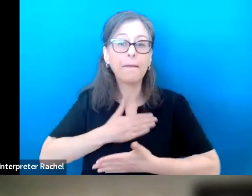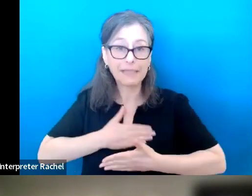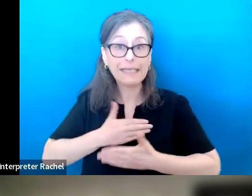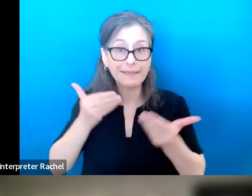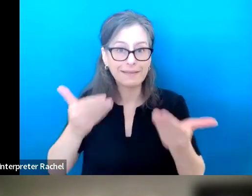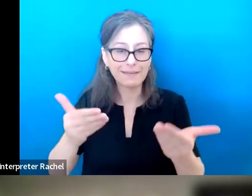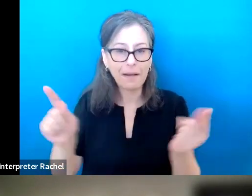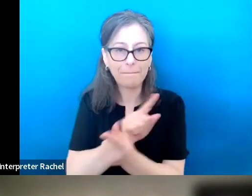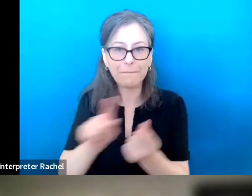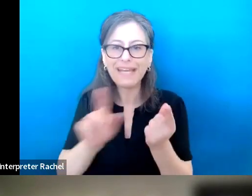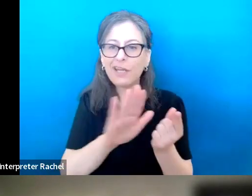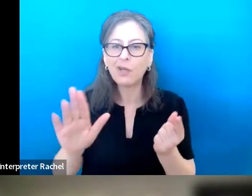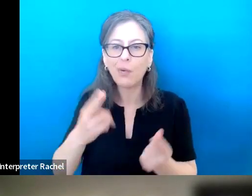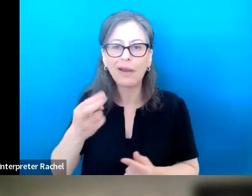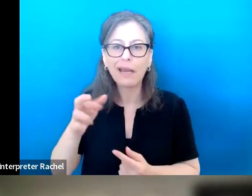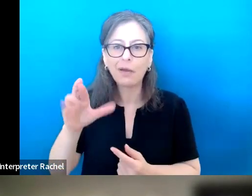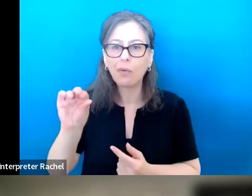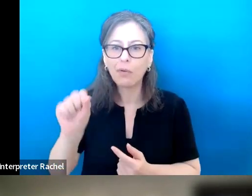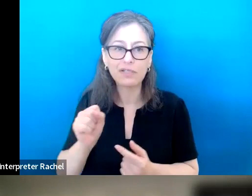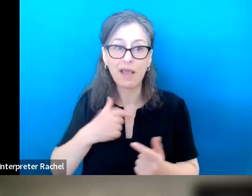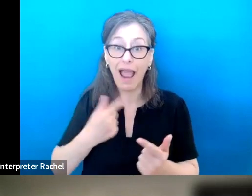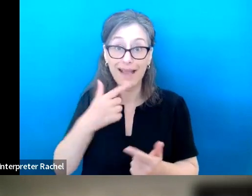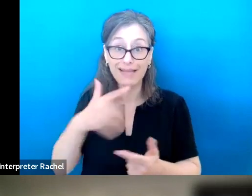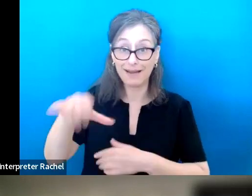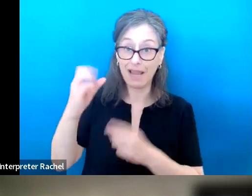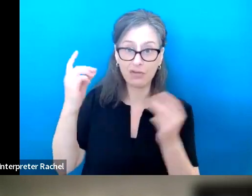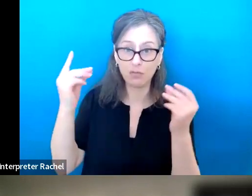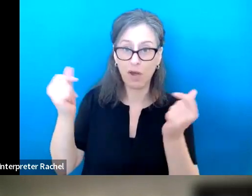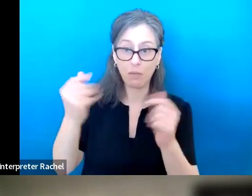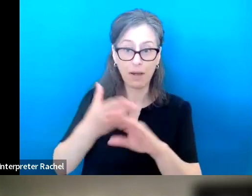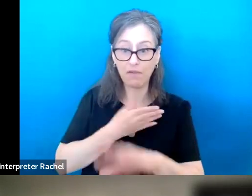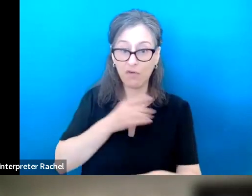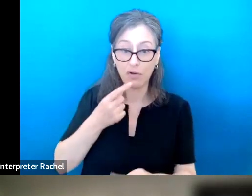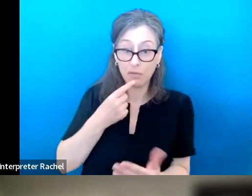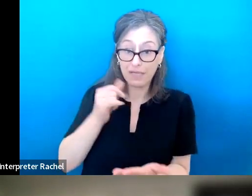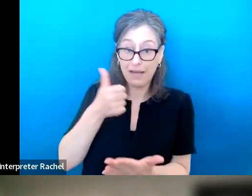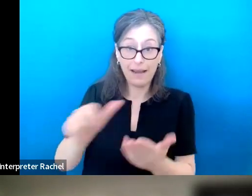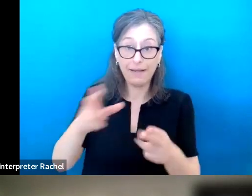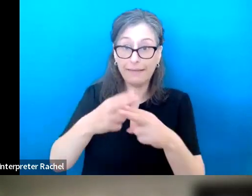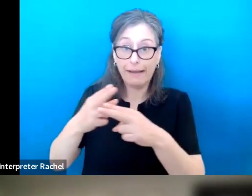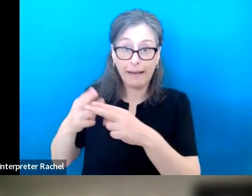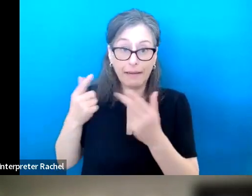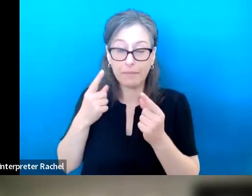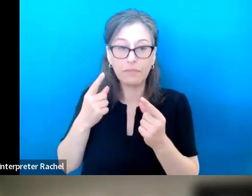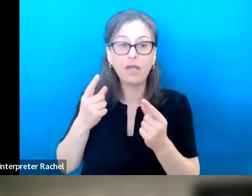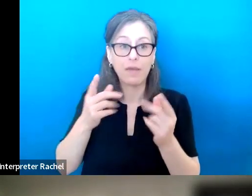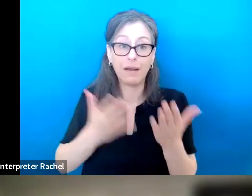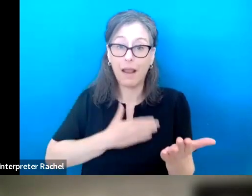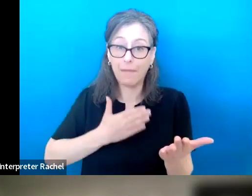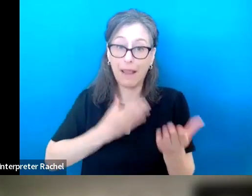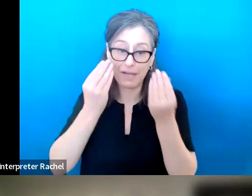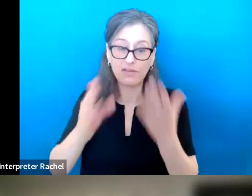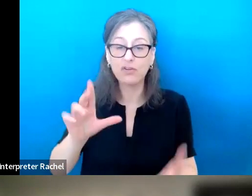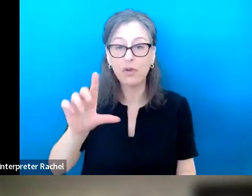So like I said yes to this film faster than you could say Olivia Colman, and I'm so happy to report that she is everything you want